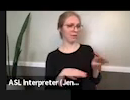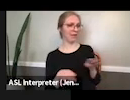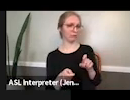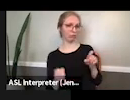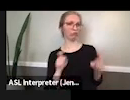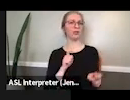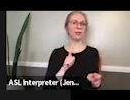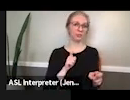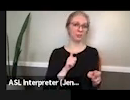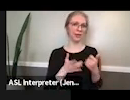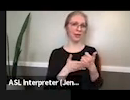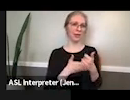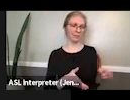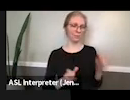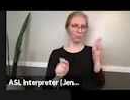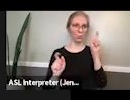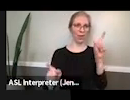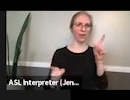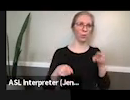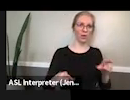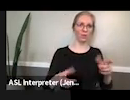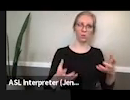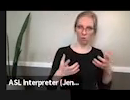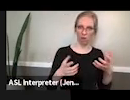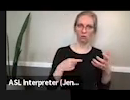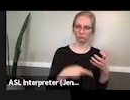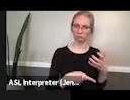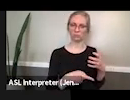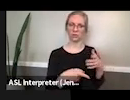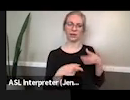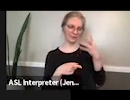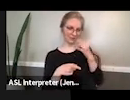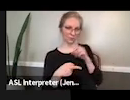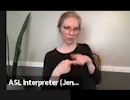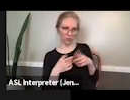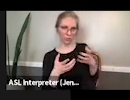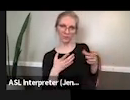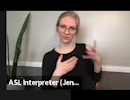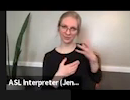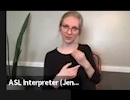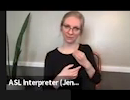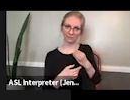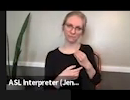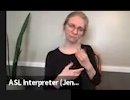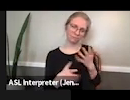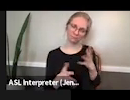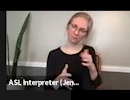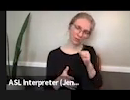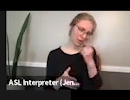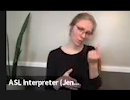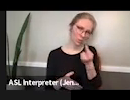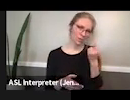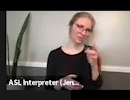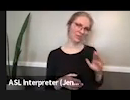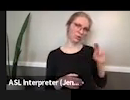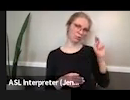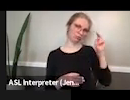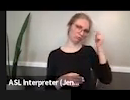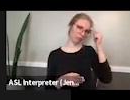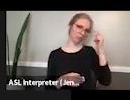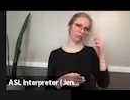be awake when you want them to be awake and asleep when you want them to be asleep. Not so much. The child's neurological system is just